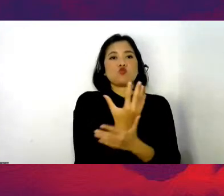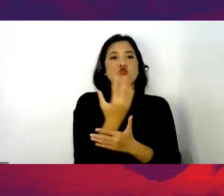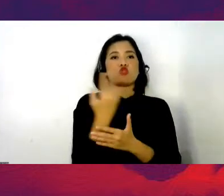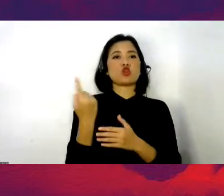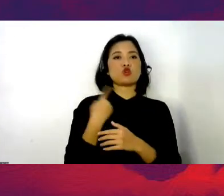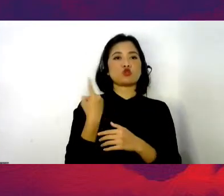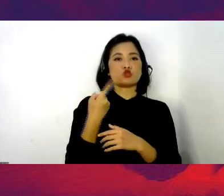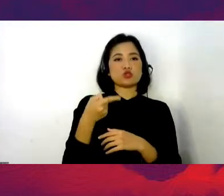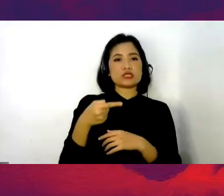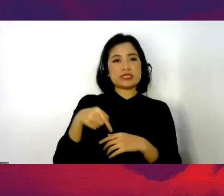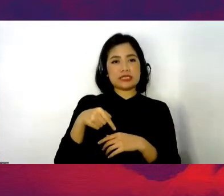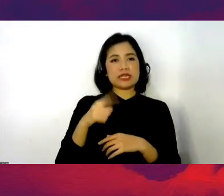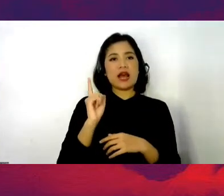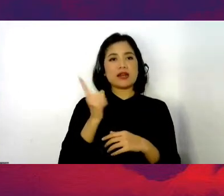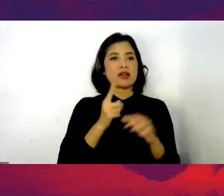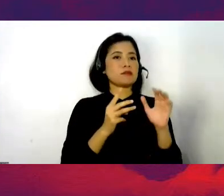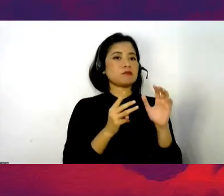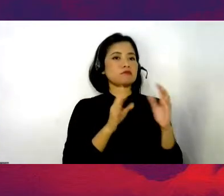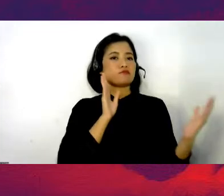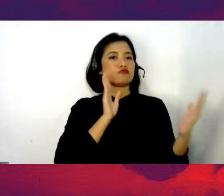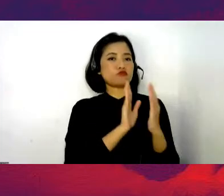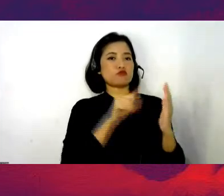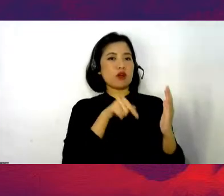that we gain.